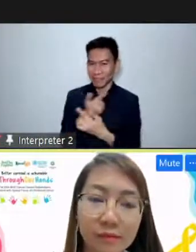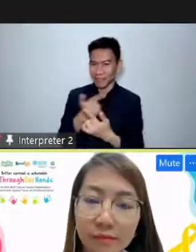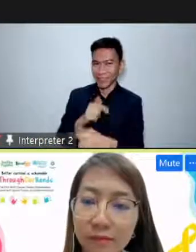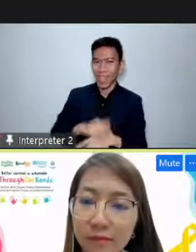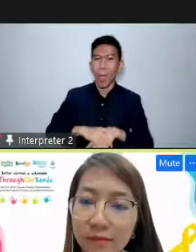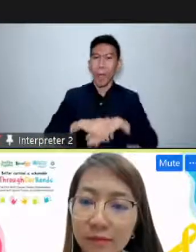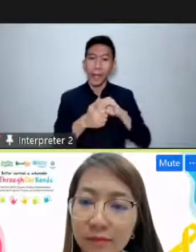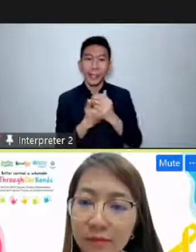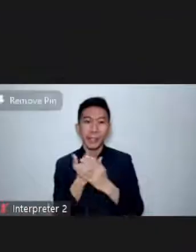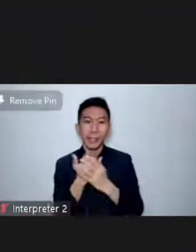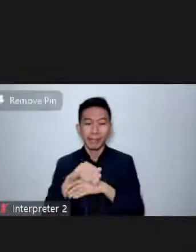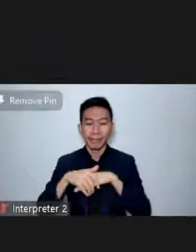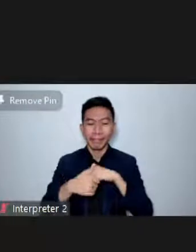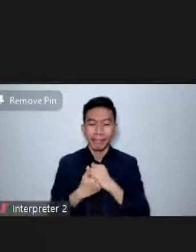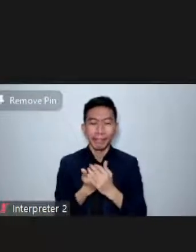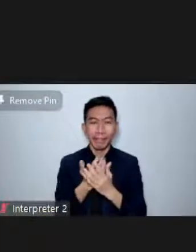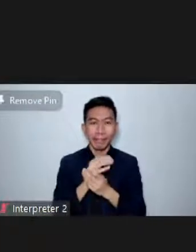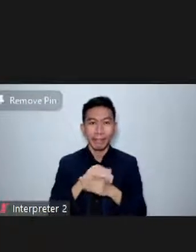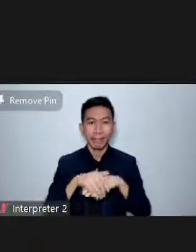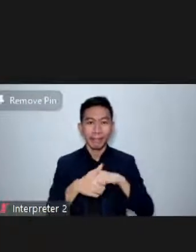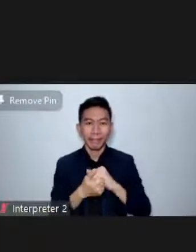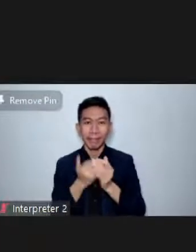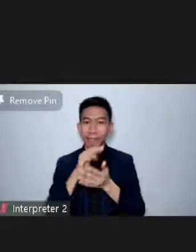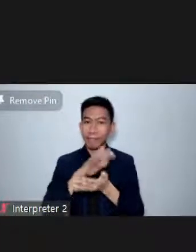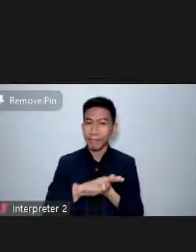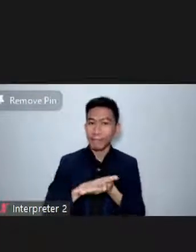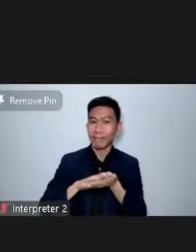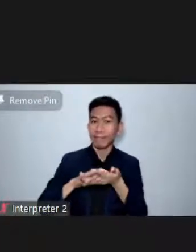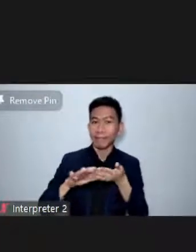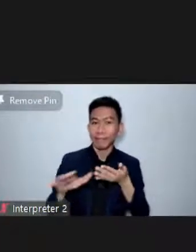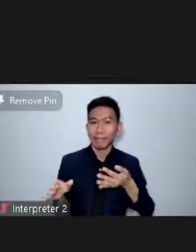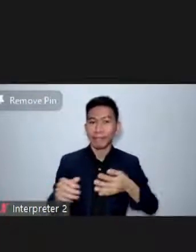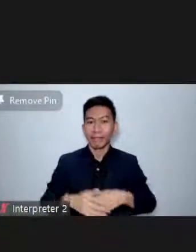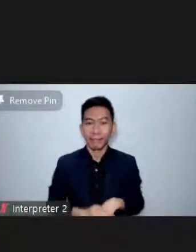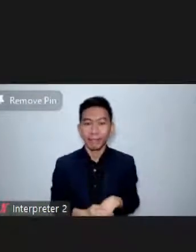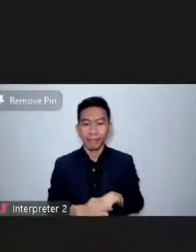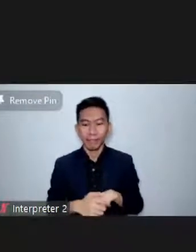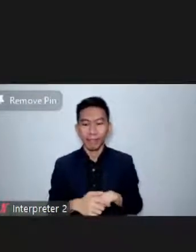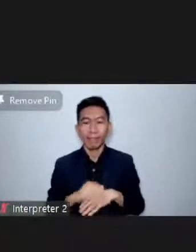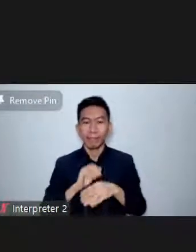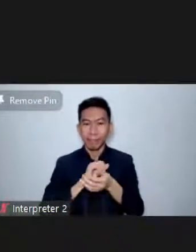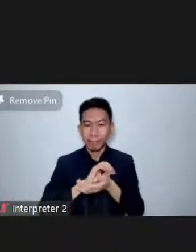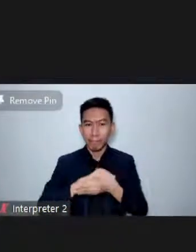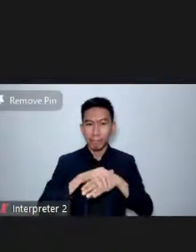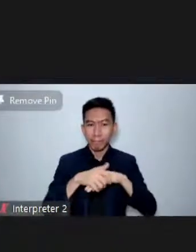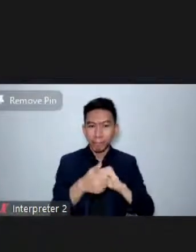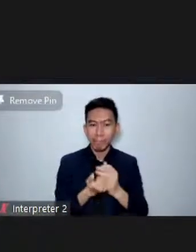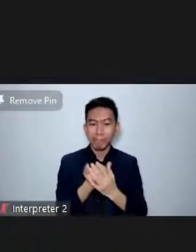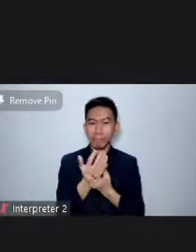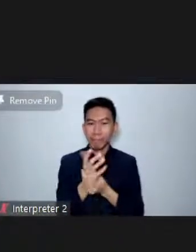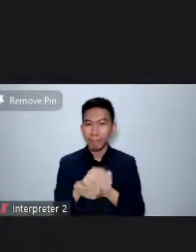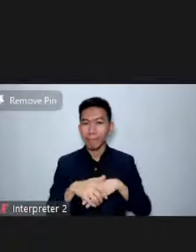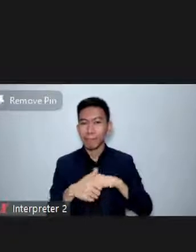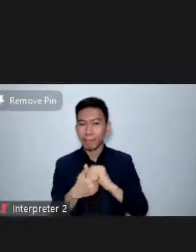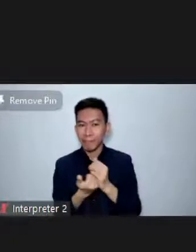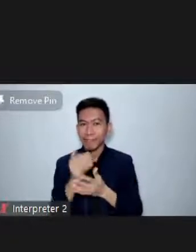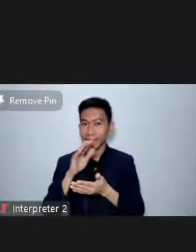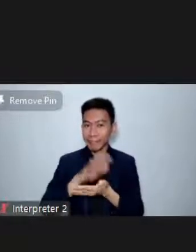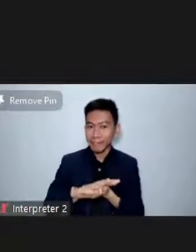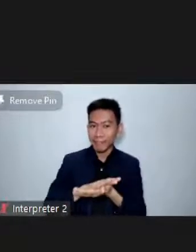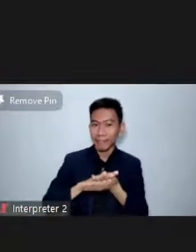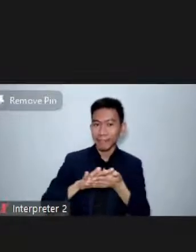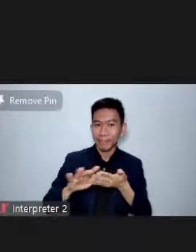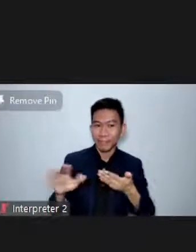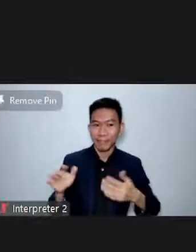Wash, wash, wash your hands. Wash them nice and clean. Bubbly, scrubbly, scrubbly, bubbly. Wash them nice and